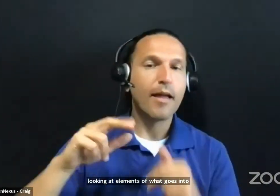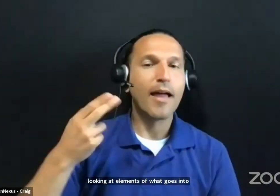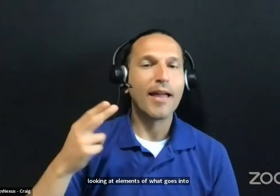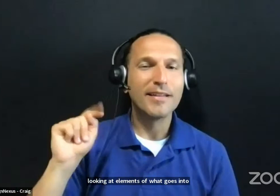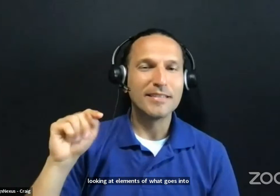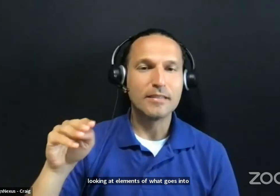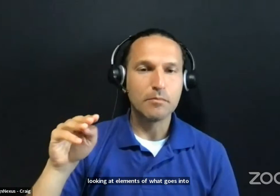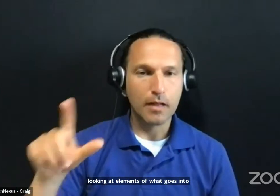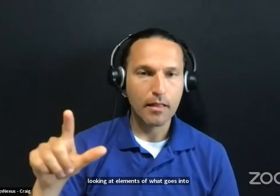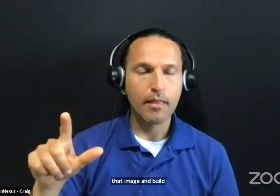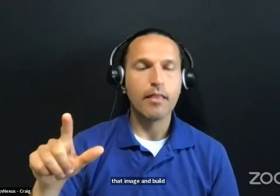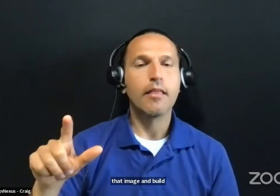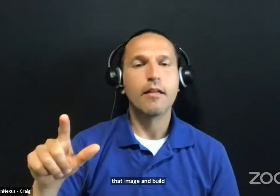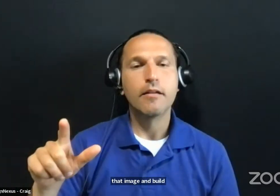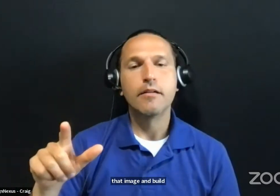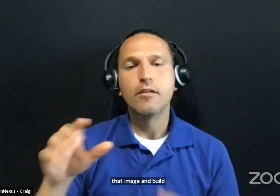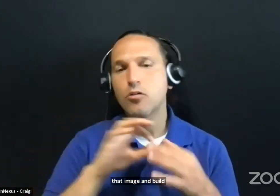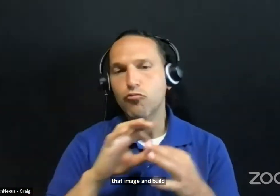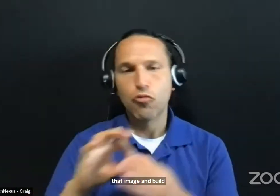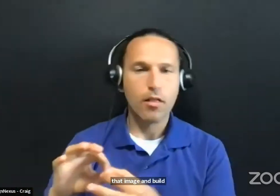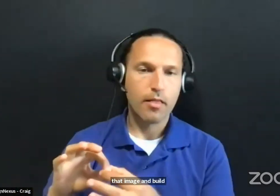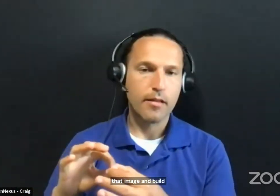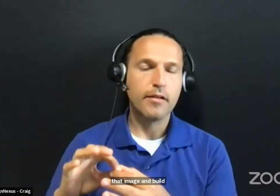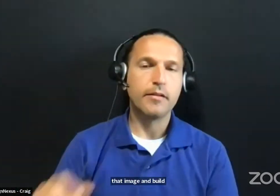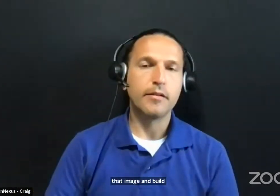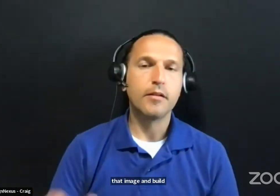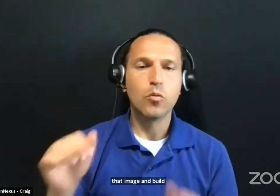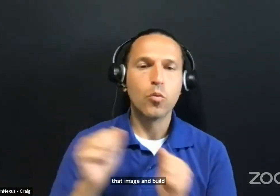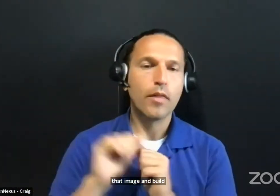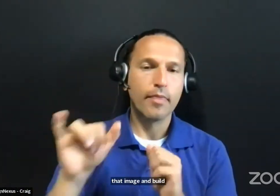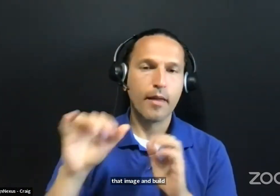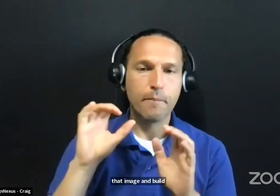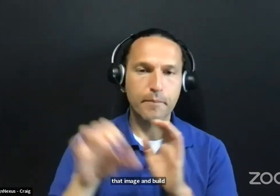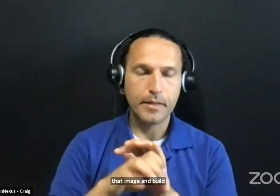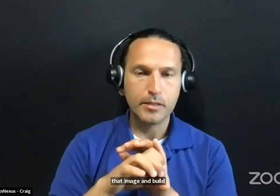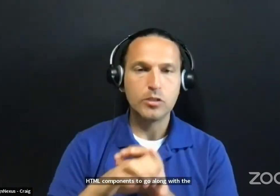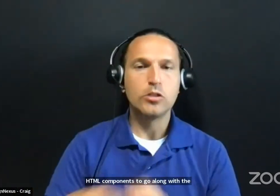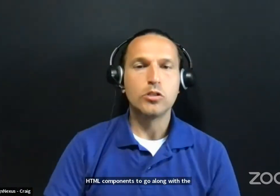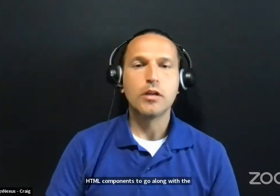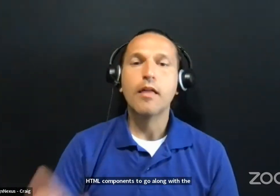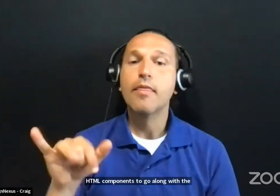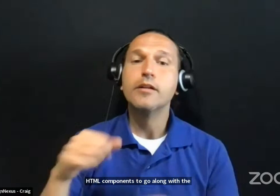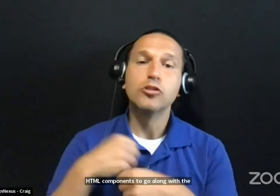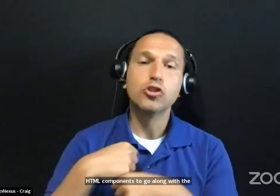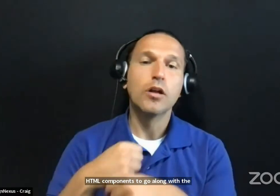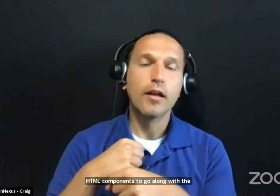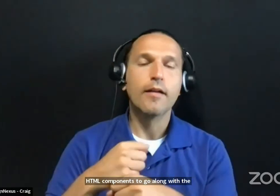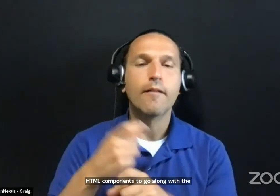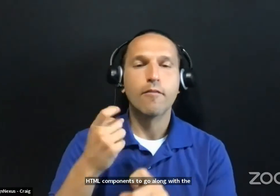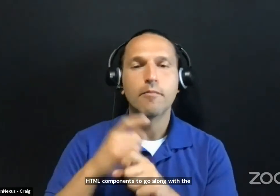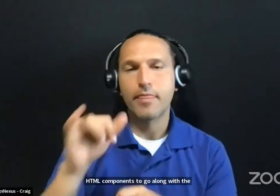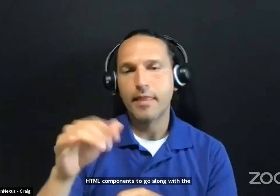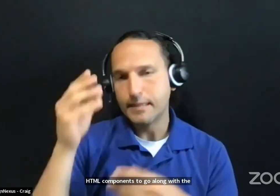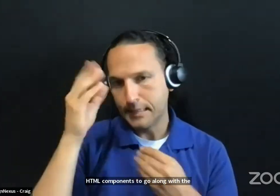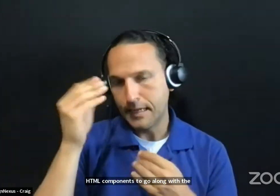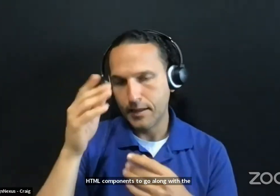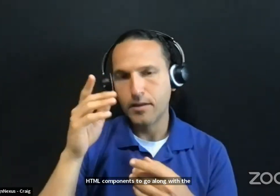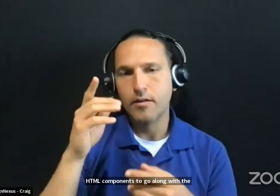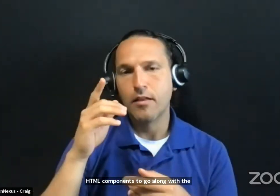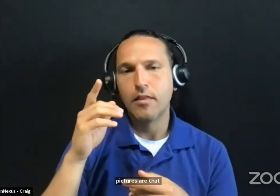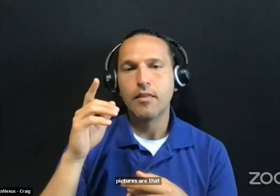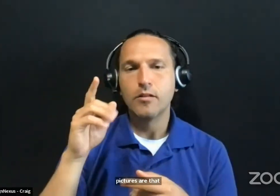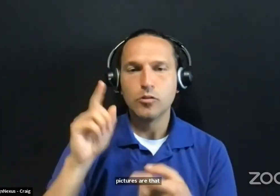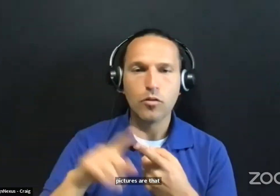HTML components to go along with the picture that are generated directly from the data that's going into the picture.